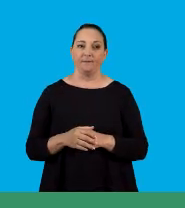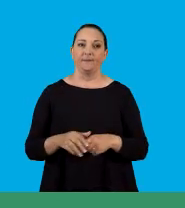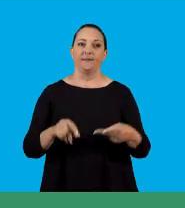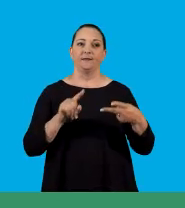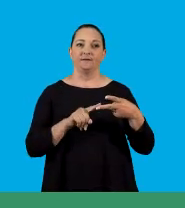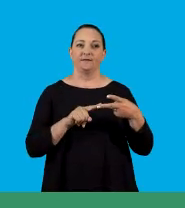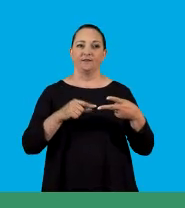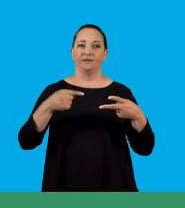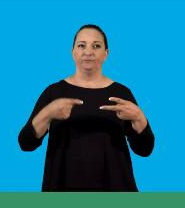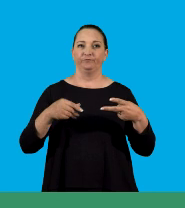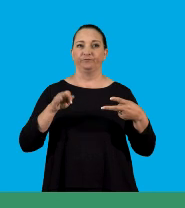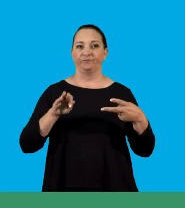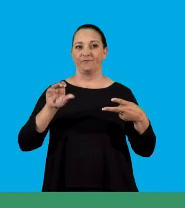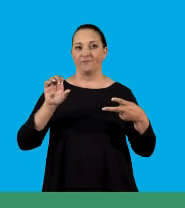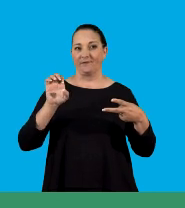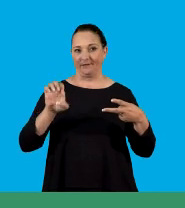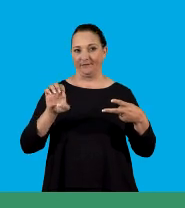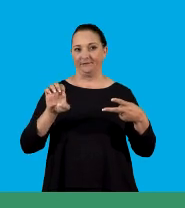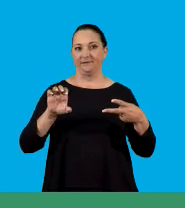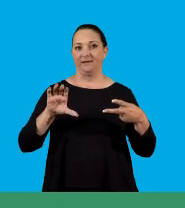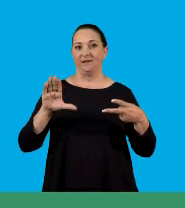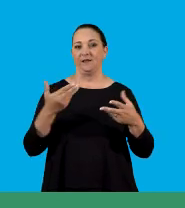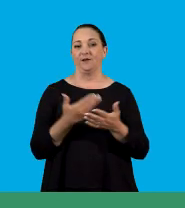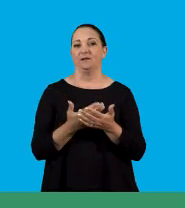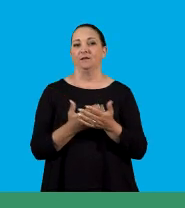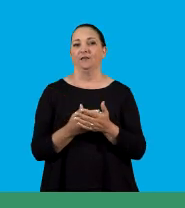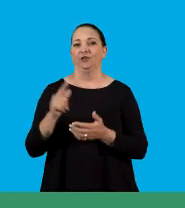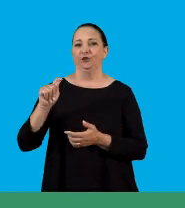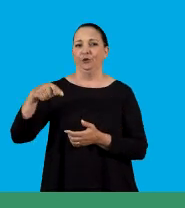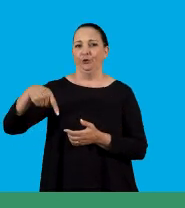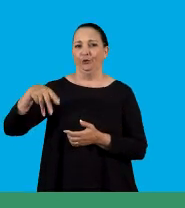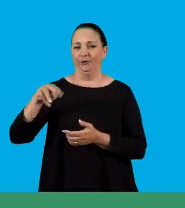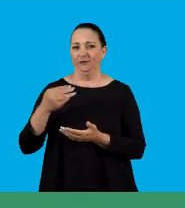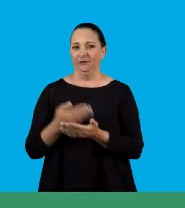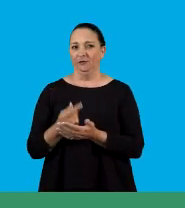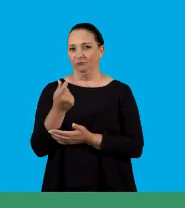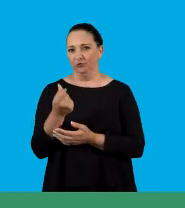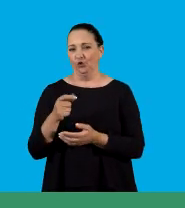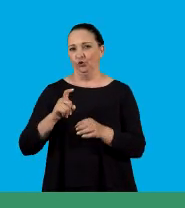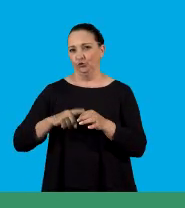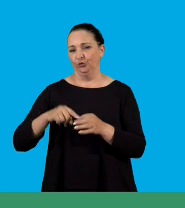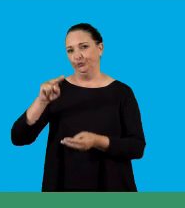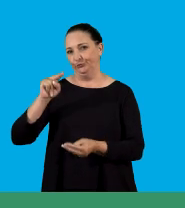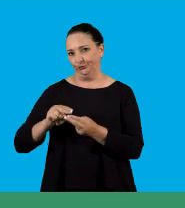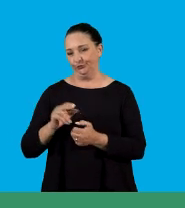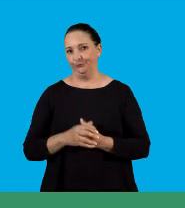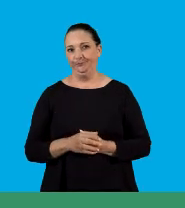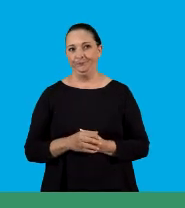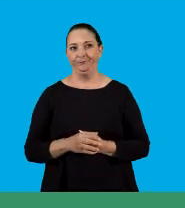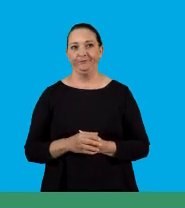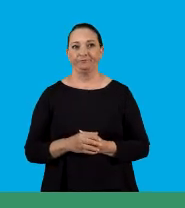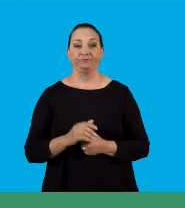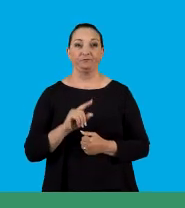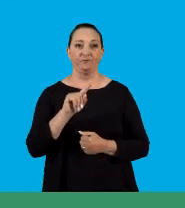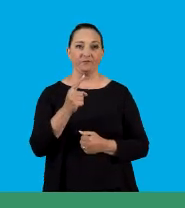Grow Fast Enterprise other ways in which TQM can reduce the cost of quality. Now,